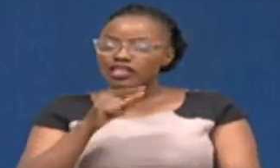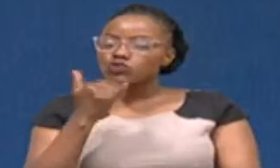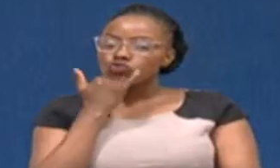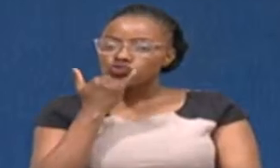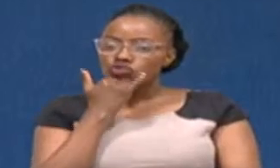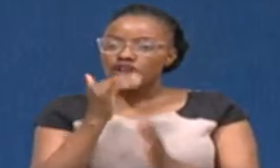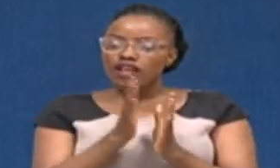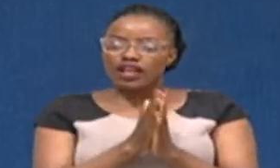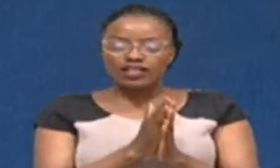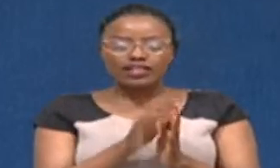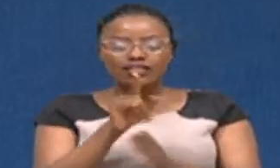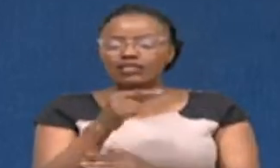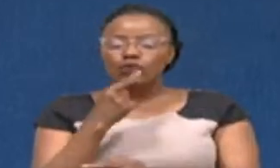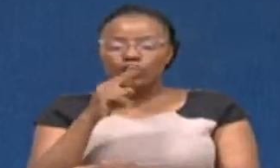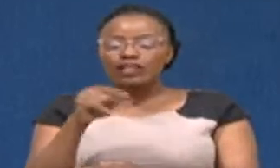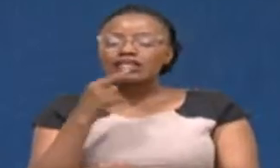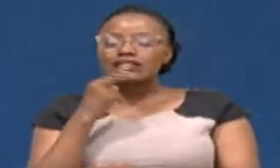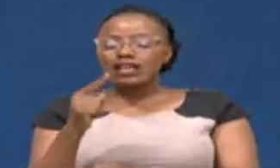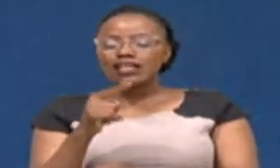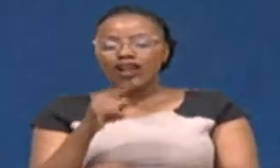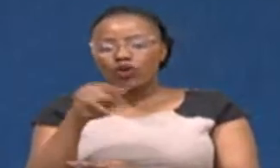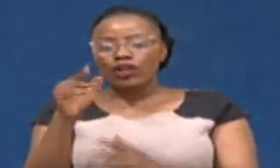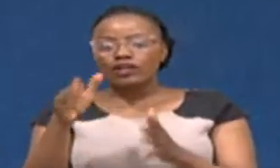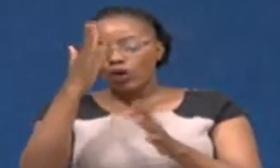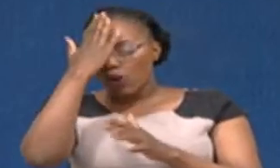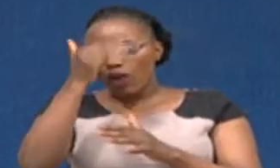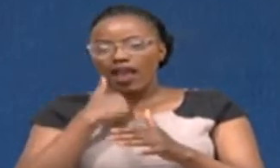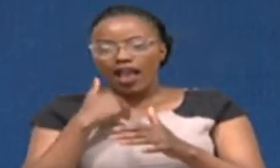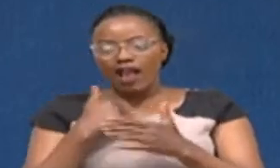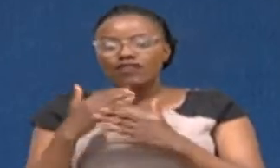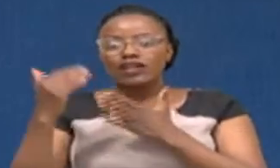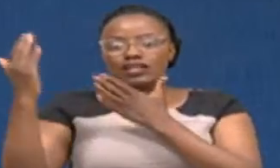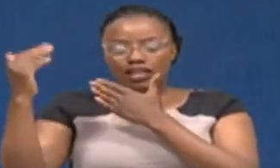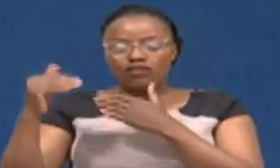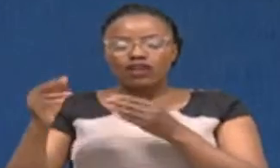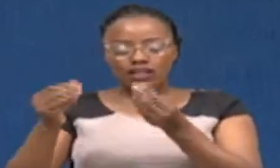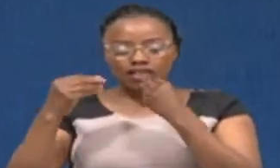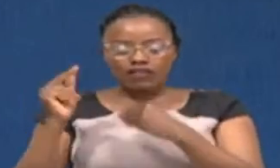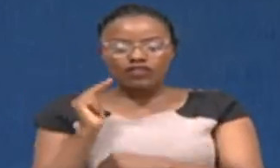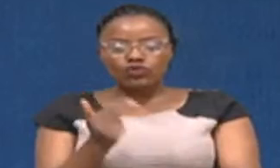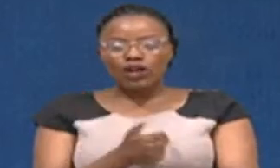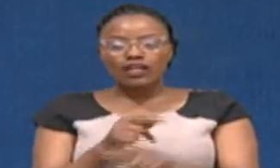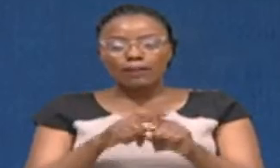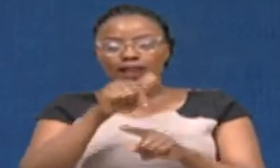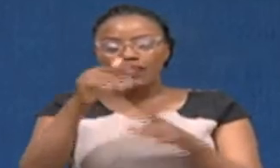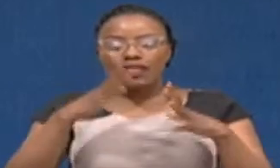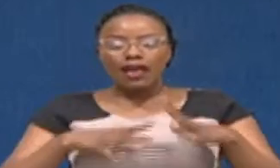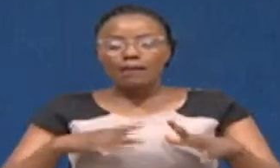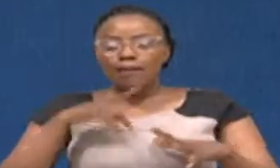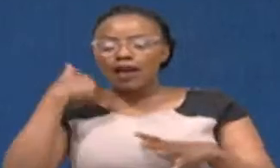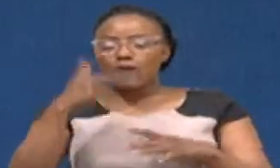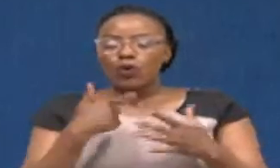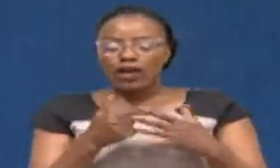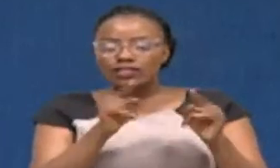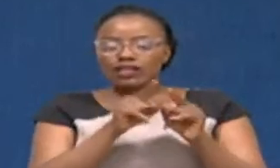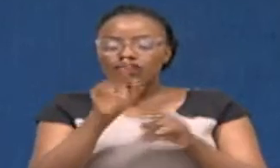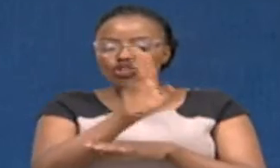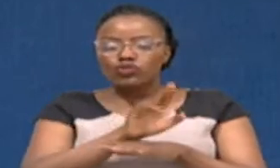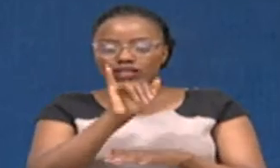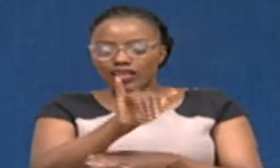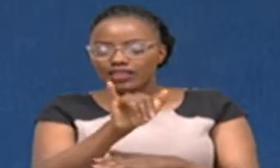wrong, it was not said the right way, because they are building some hope in us. Okay. But for those who are exploiting the